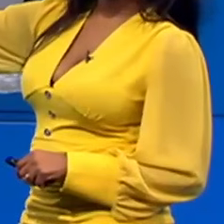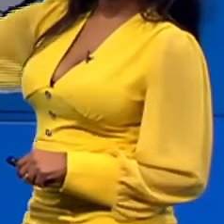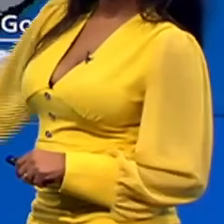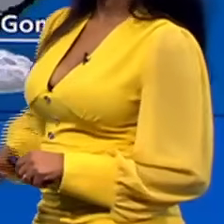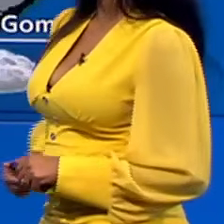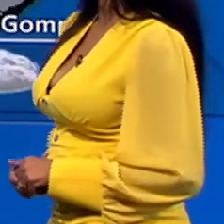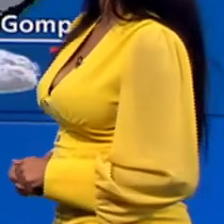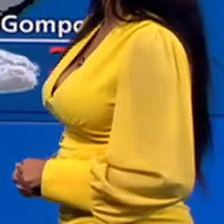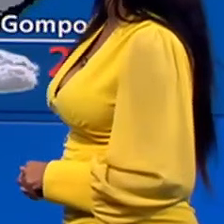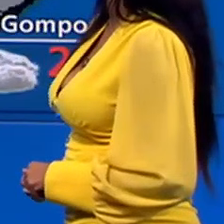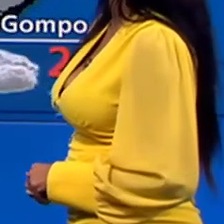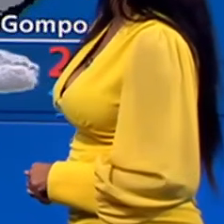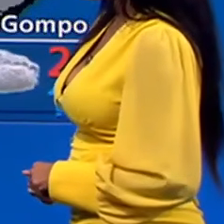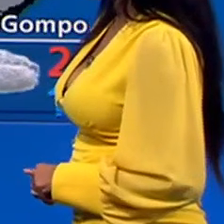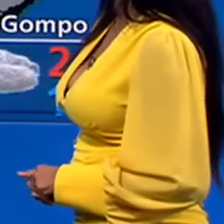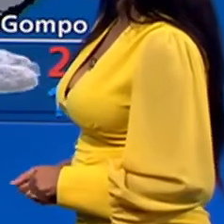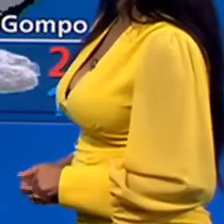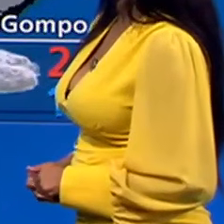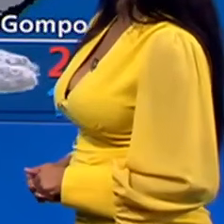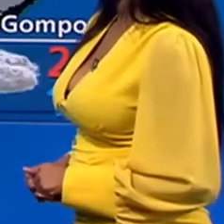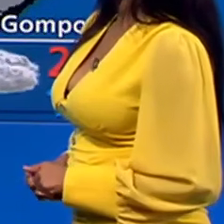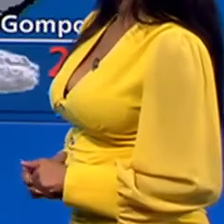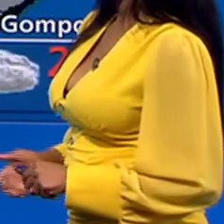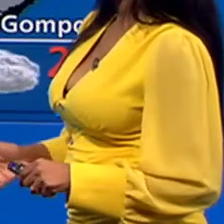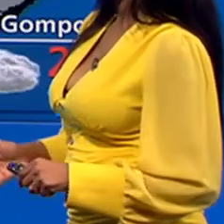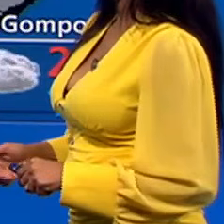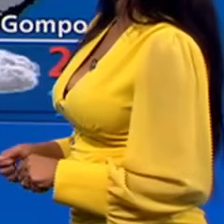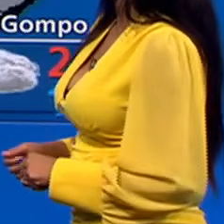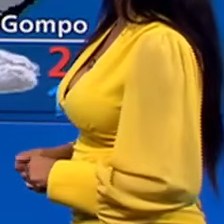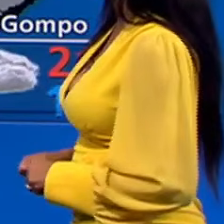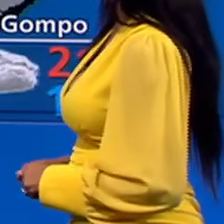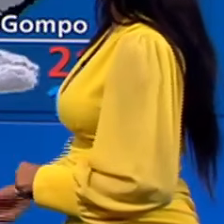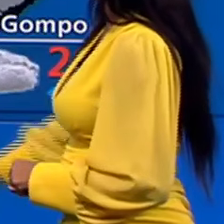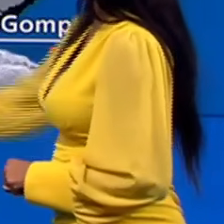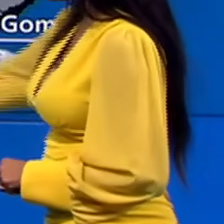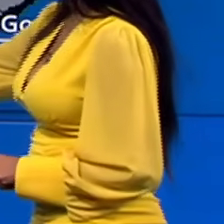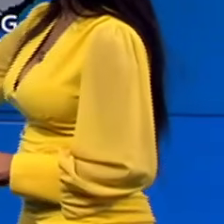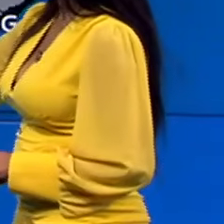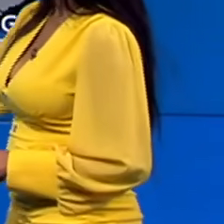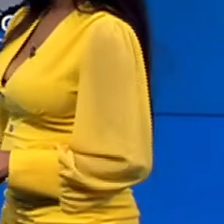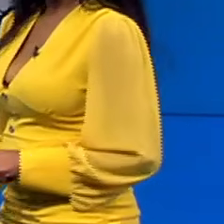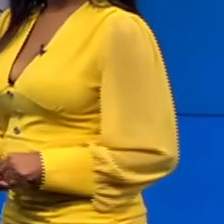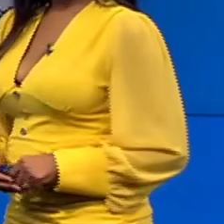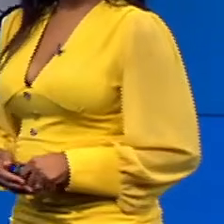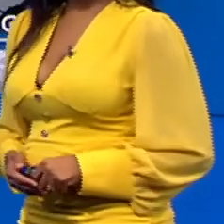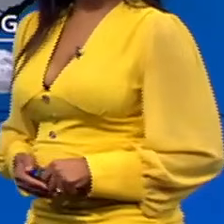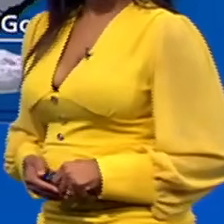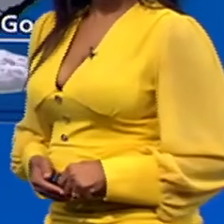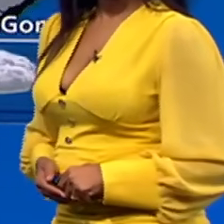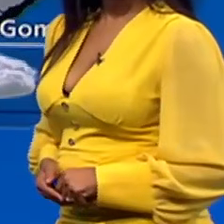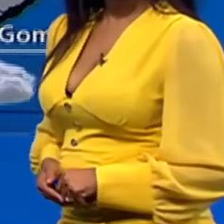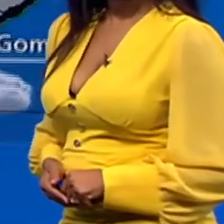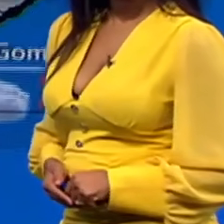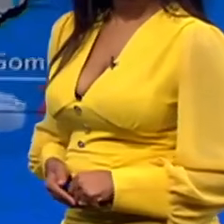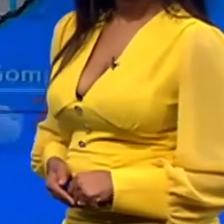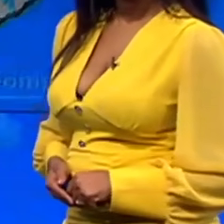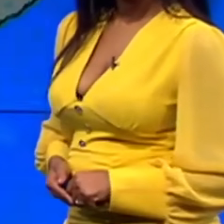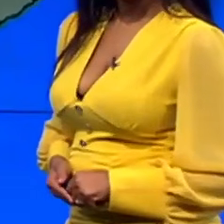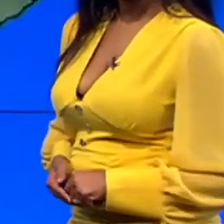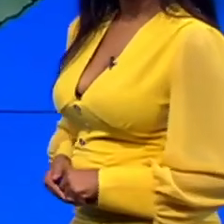bo tla nna le gone go nna le tlhaba ya letsatsi kwana Joli ka digata di le 9 go a go di le 22 Makhanda ka digata di le 10 go a go